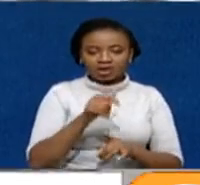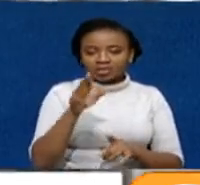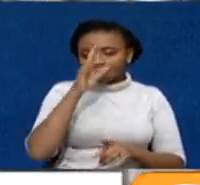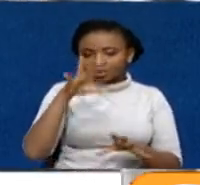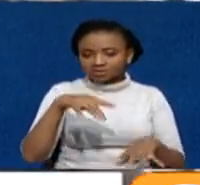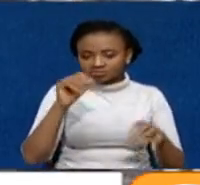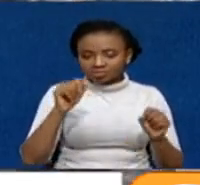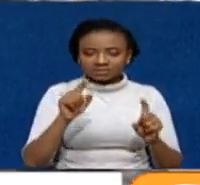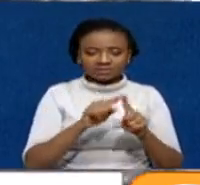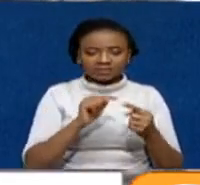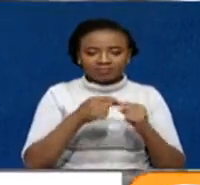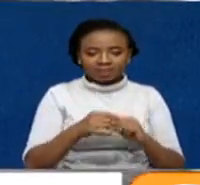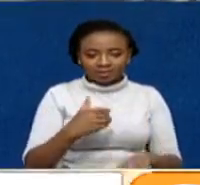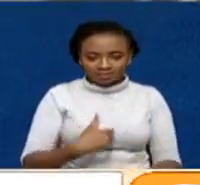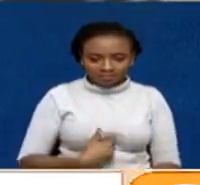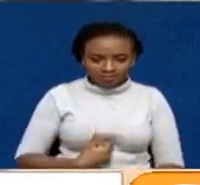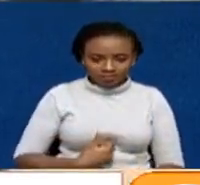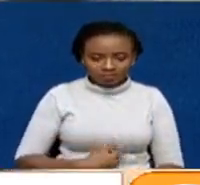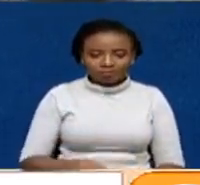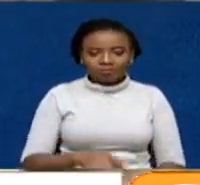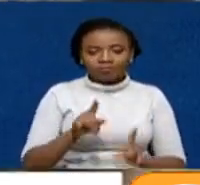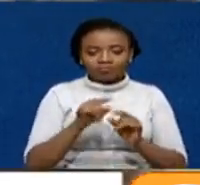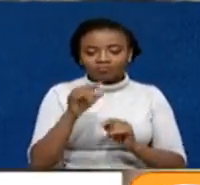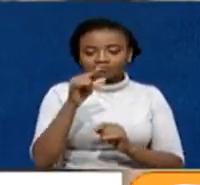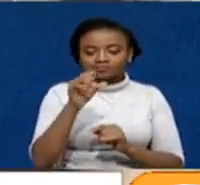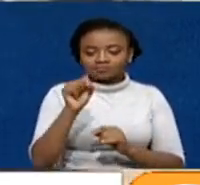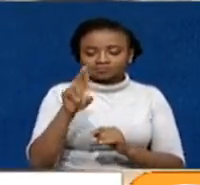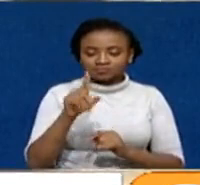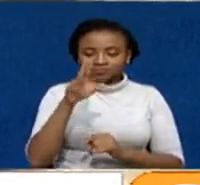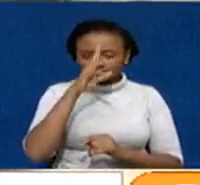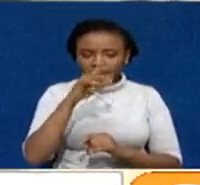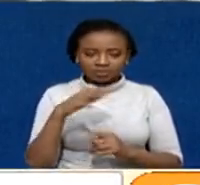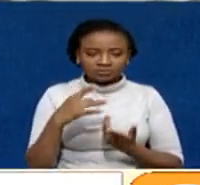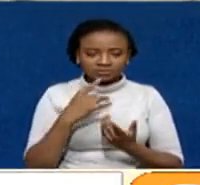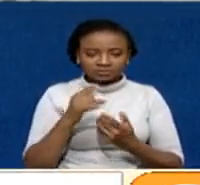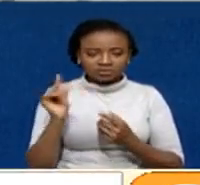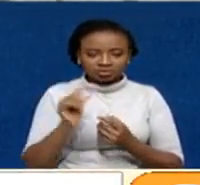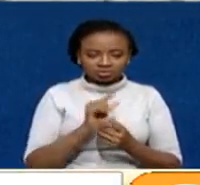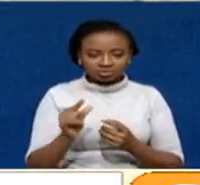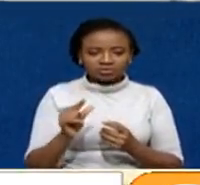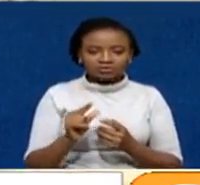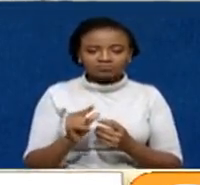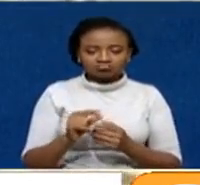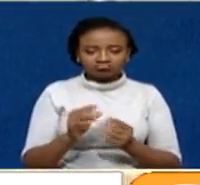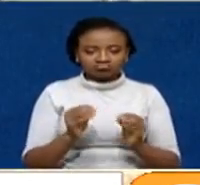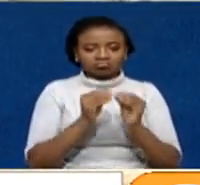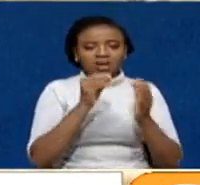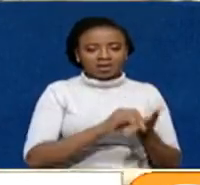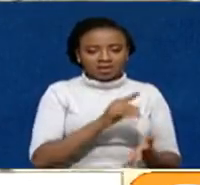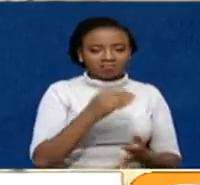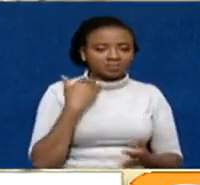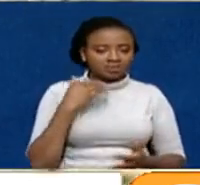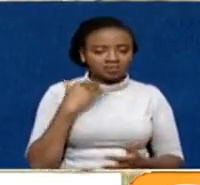also sustained gunshot injuries. The GSU officers were accosted by the bandits a short distance from the Kamwenje police base